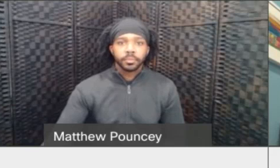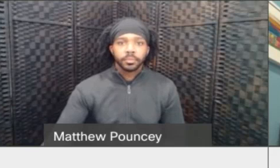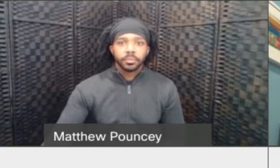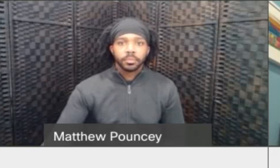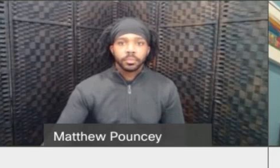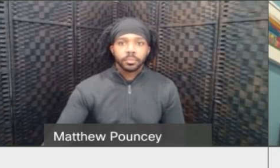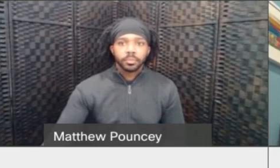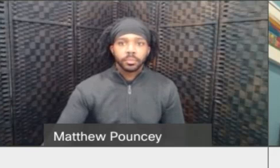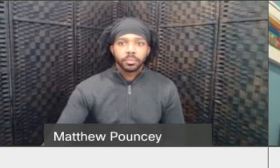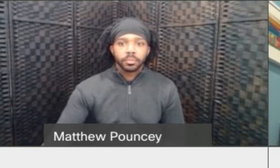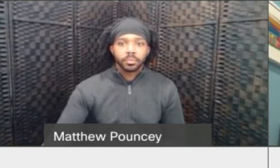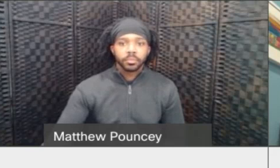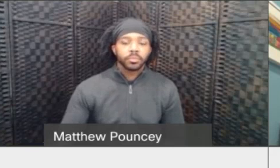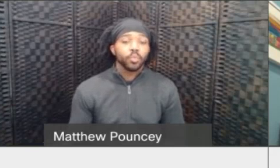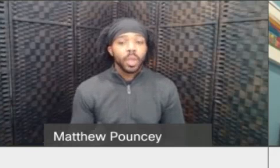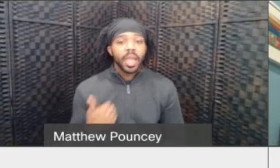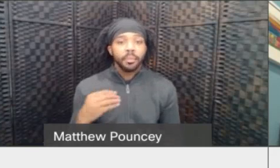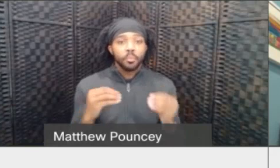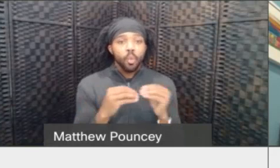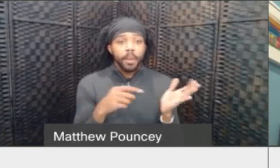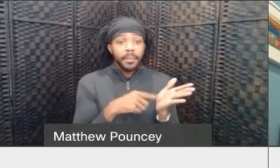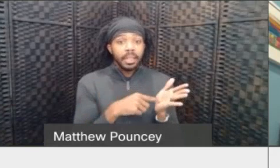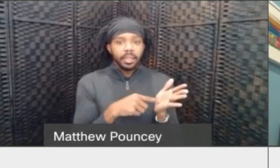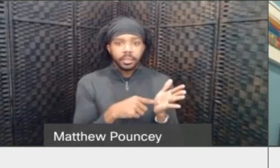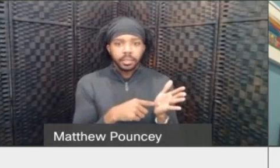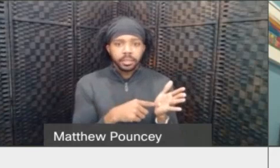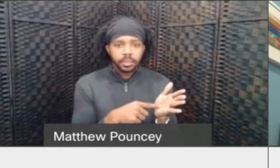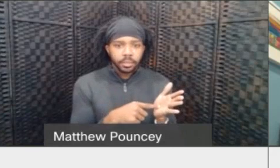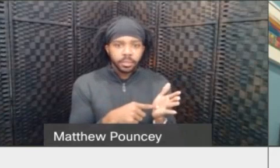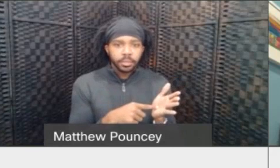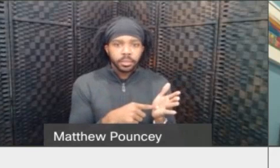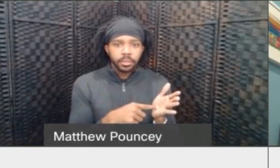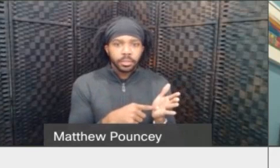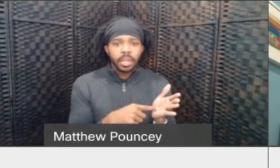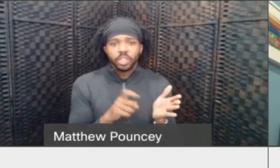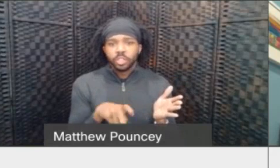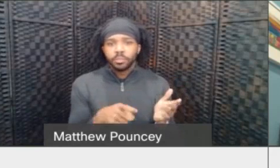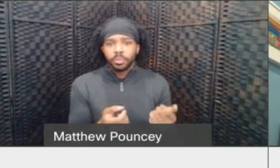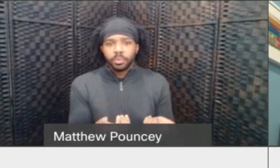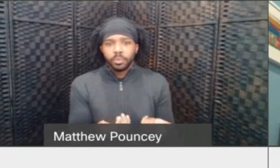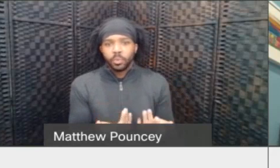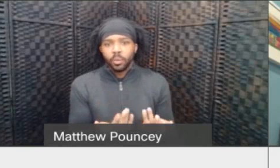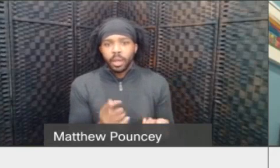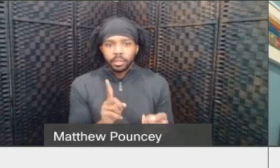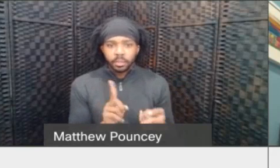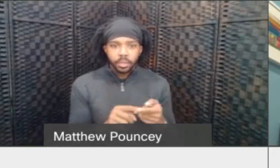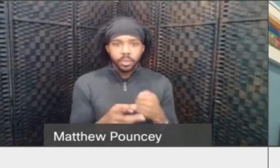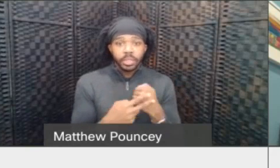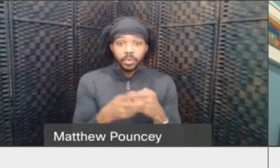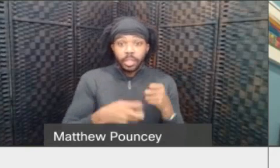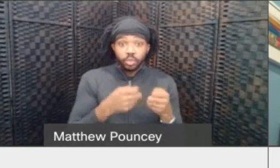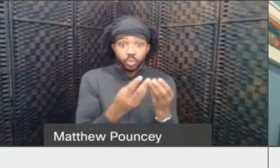billing to do. Has the retainer issue been fixed in the billing system, or should we wait to process the rest of the